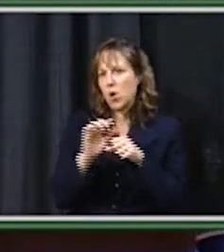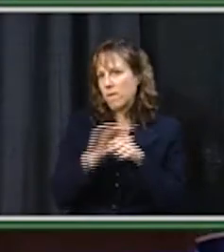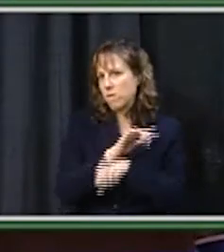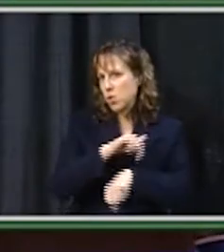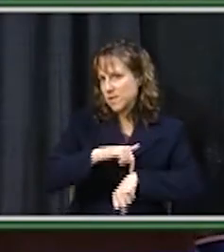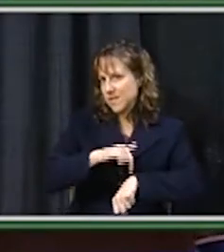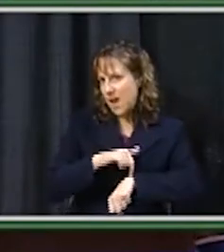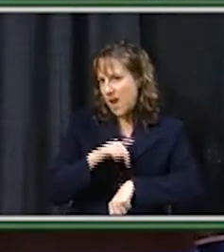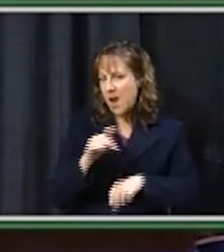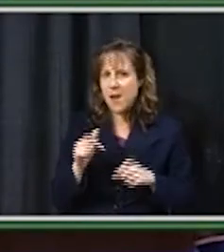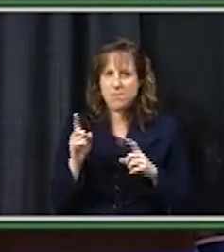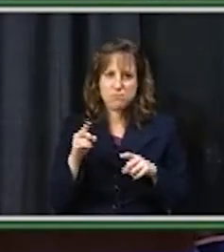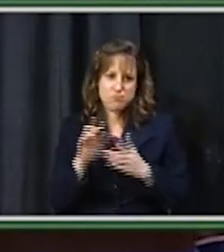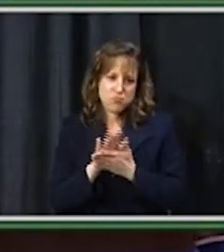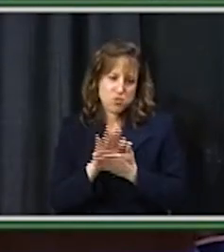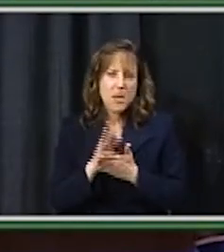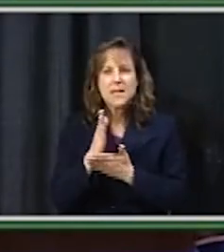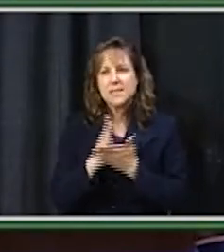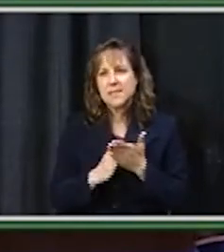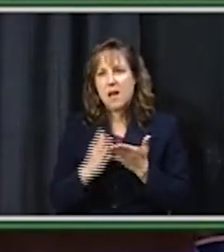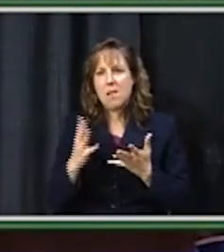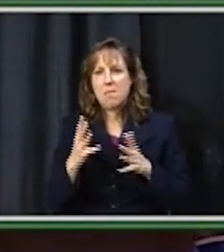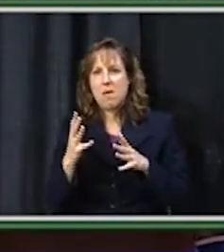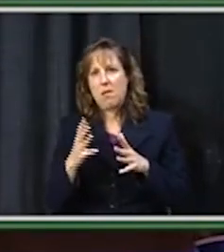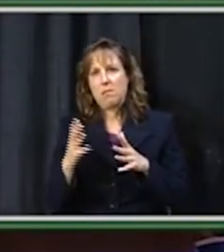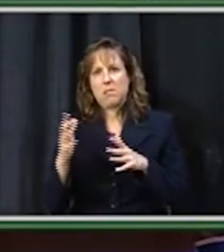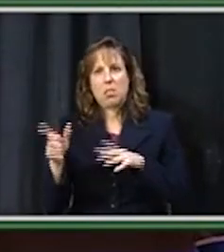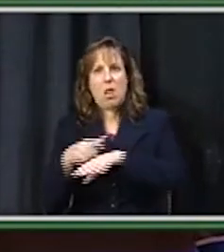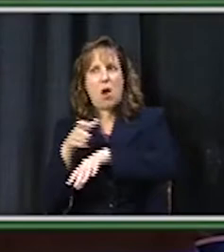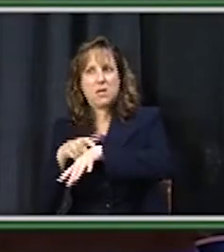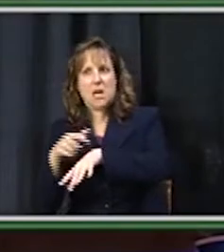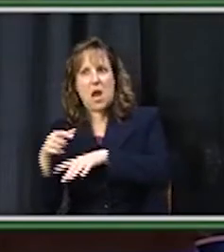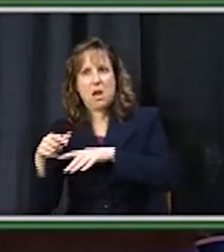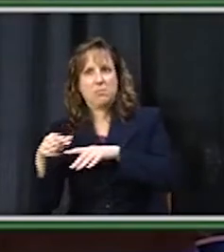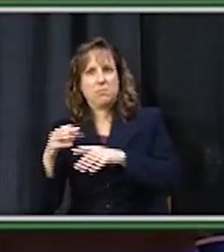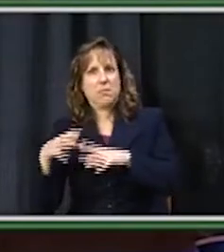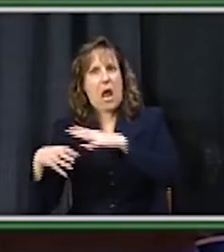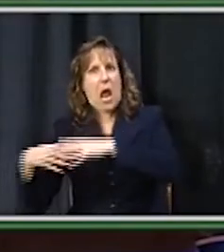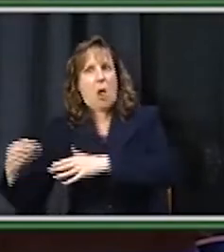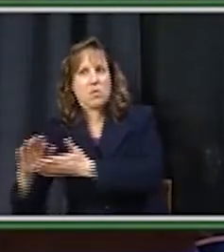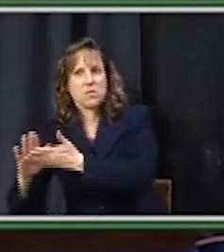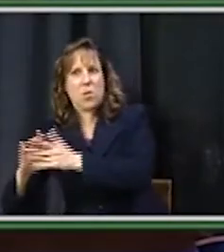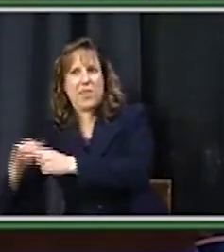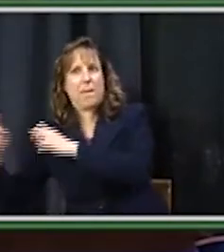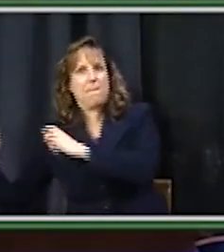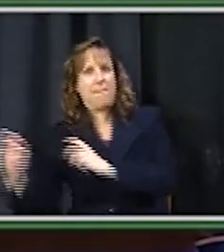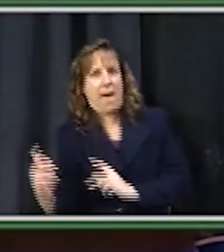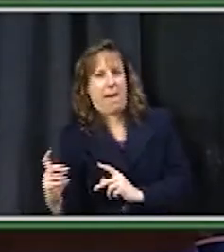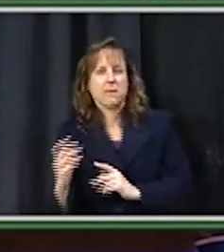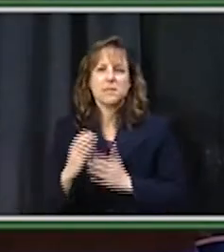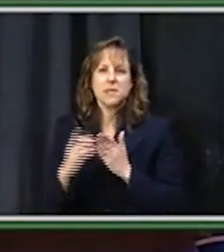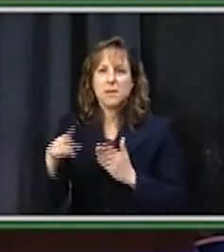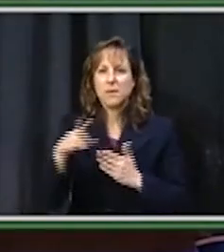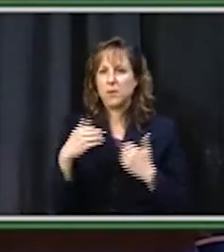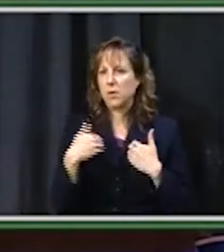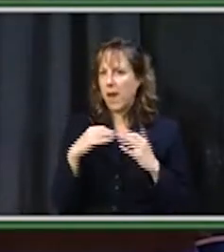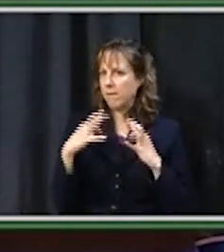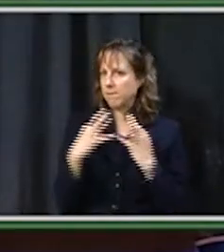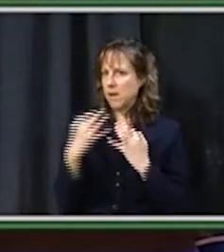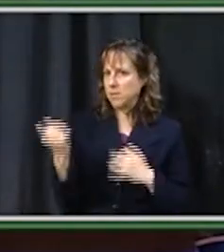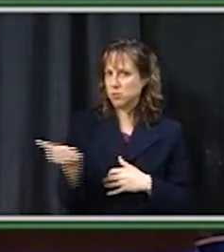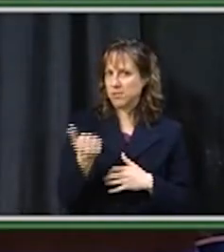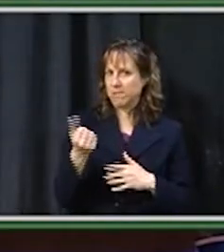returned to college after a long absence, and some have families of your own. Many of you were forced to divert from the